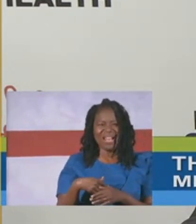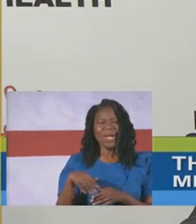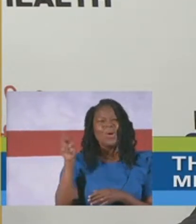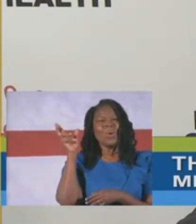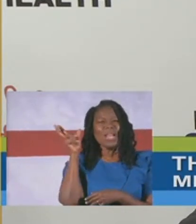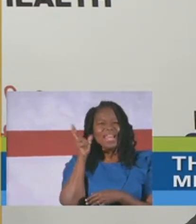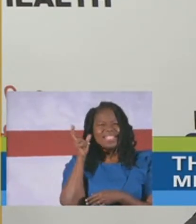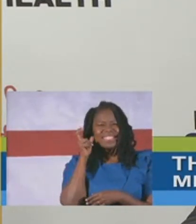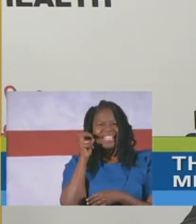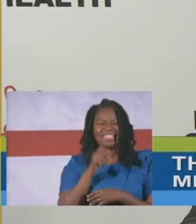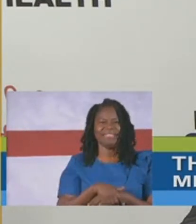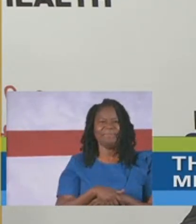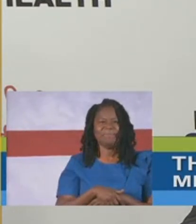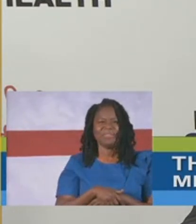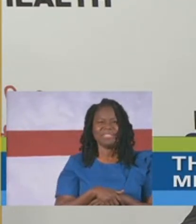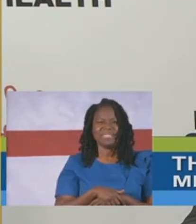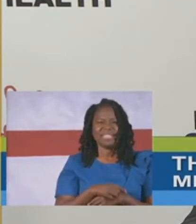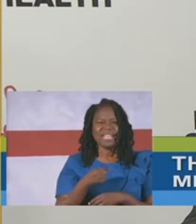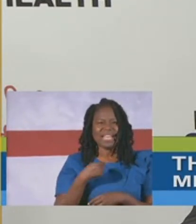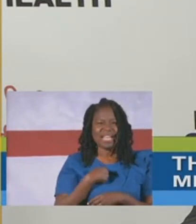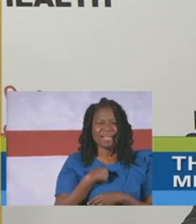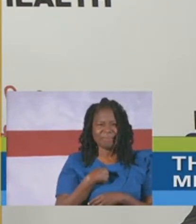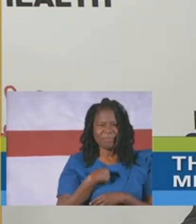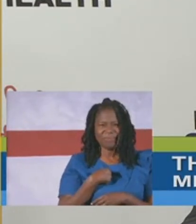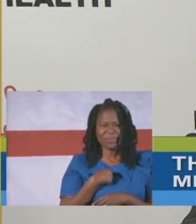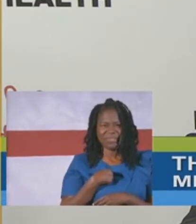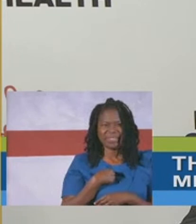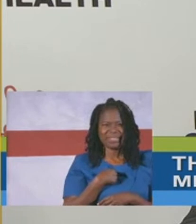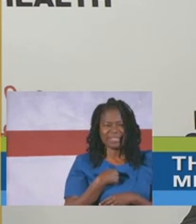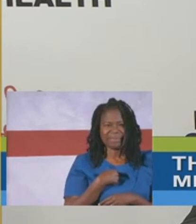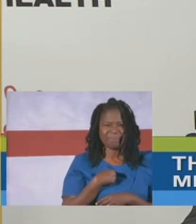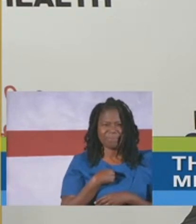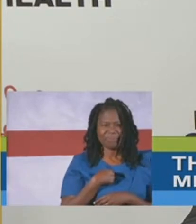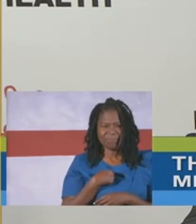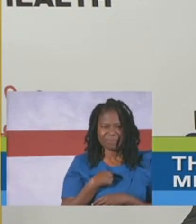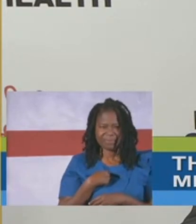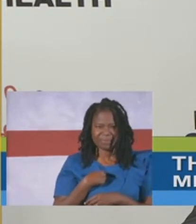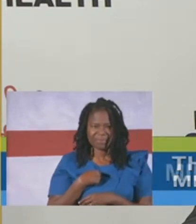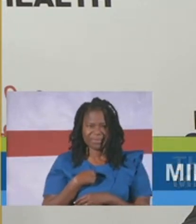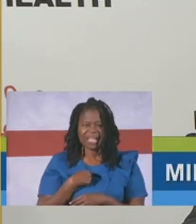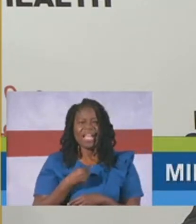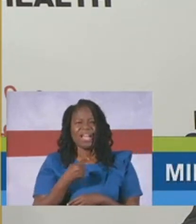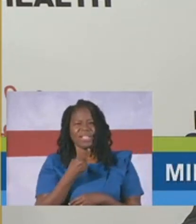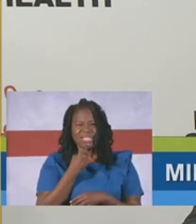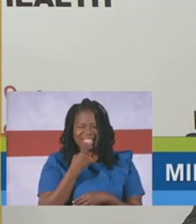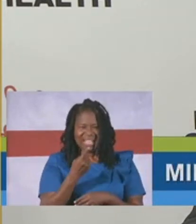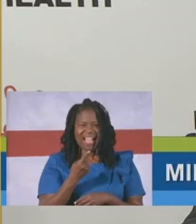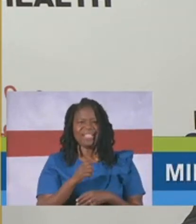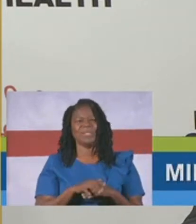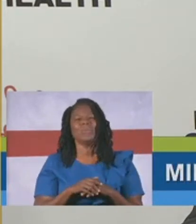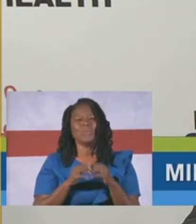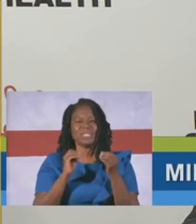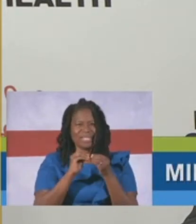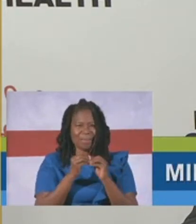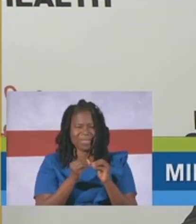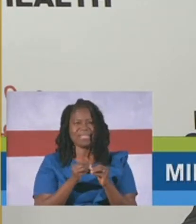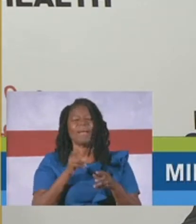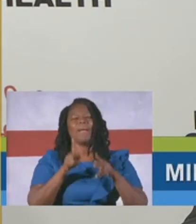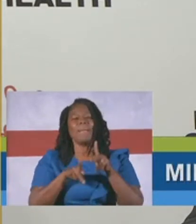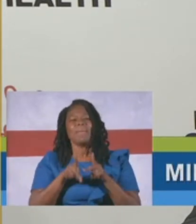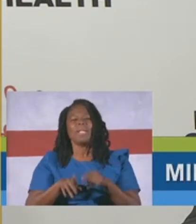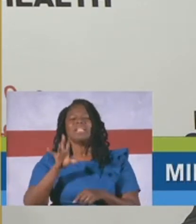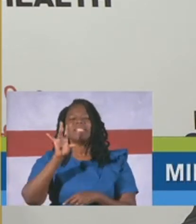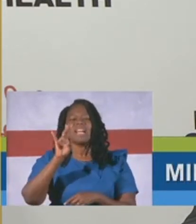give you briefly the vaccination numbers as to where we are. So those persons who are fully vaccinated,